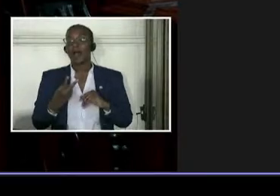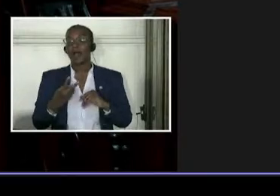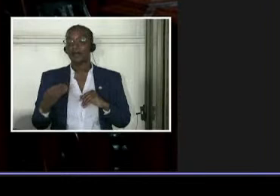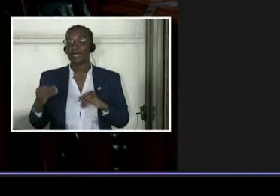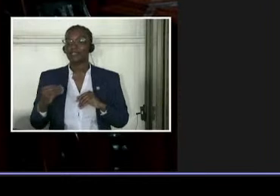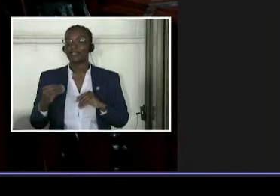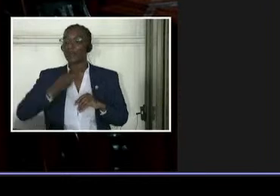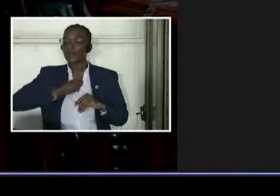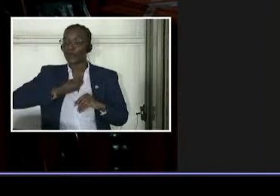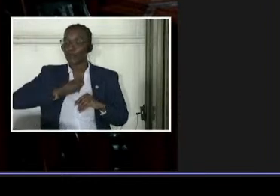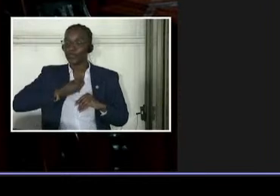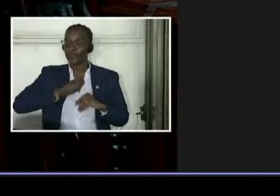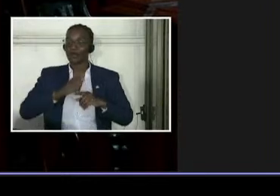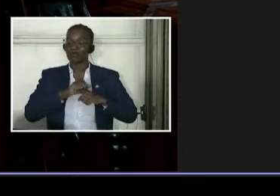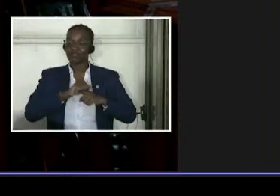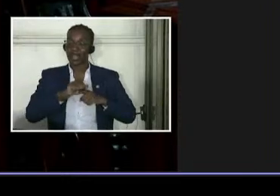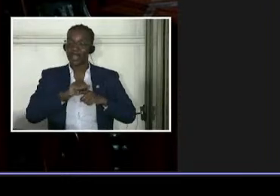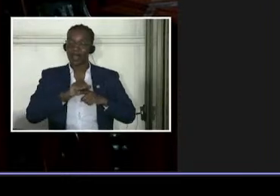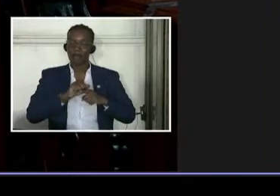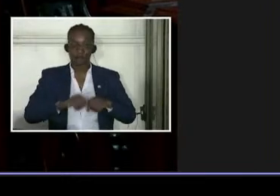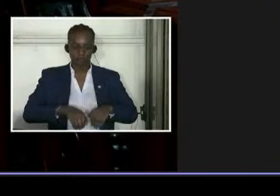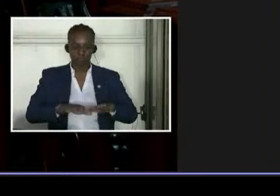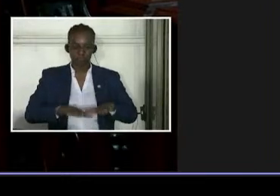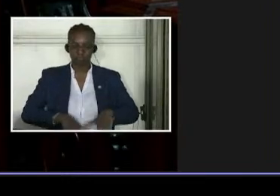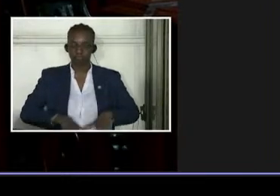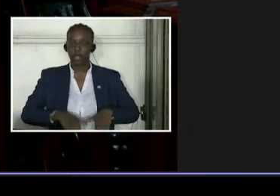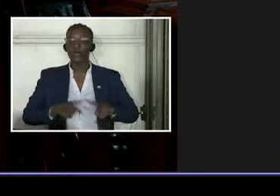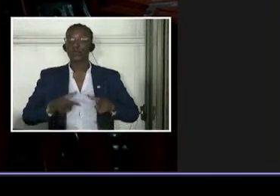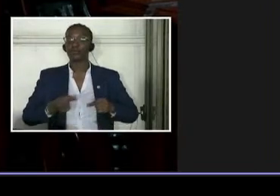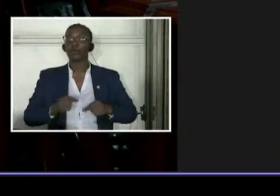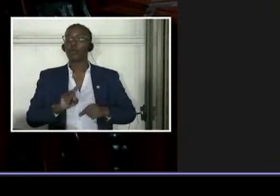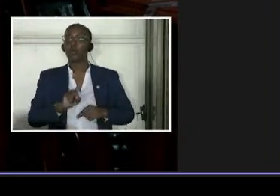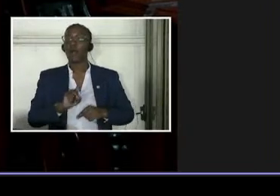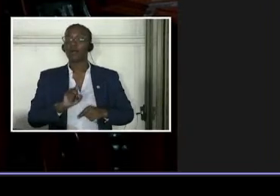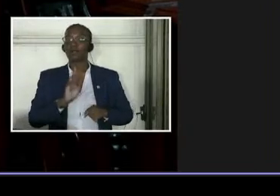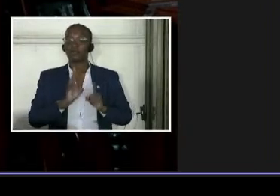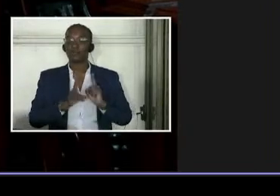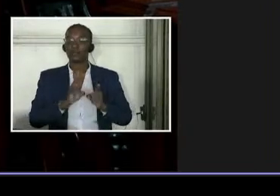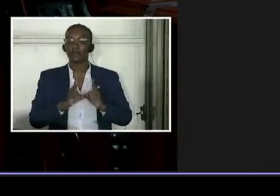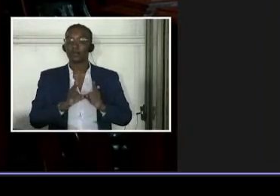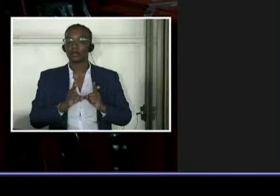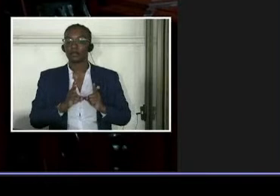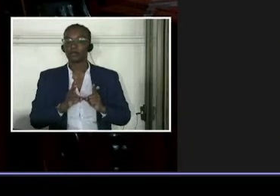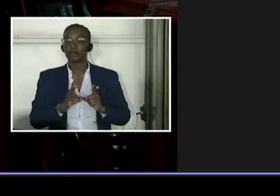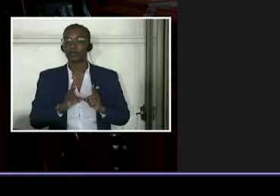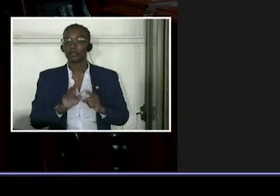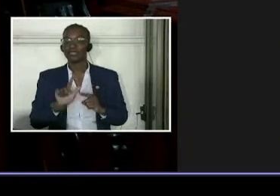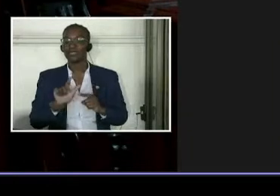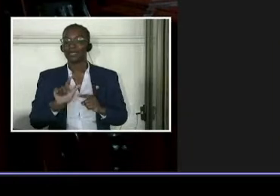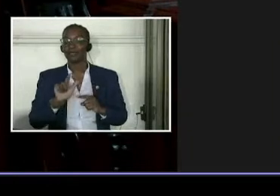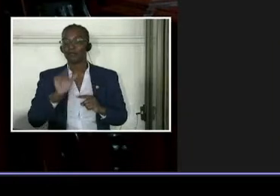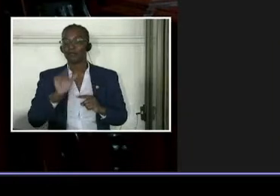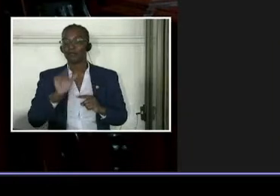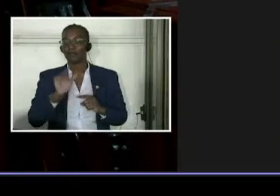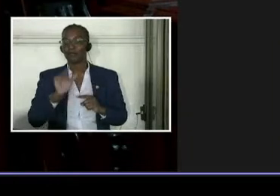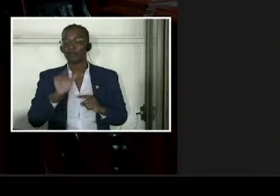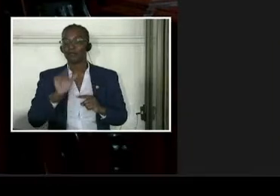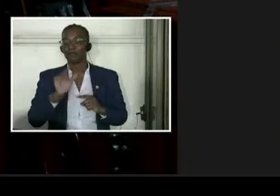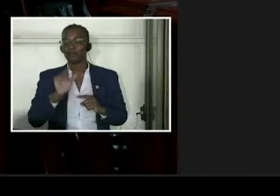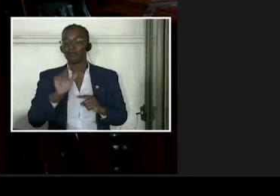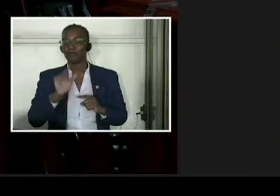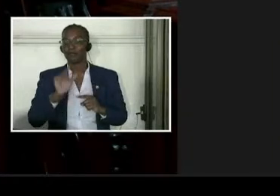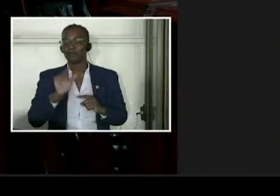Who were trained in the bricklaying and carpentry trades in 112. Can I take just 7 minutes, Chair, from